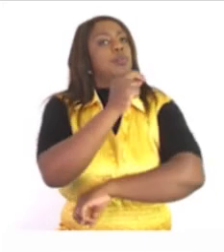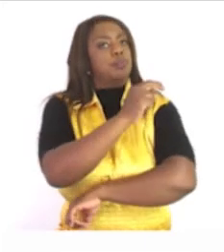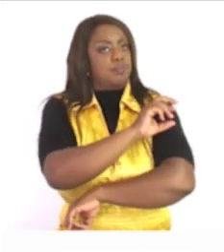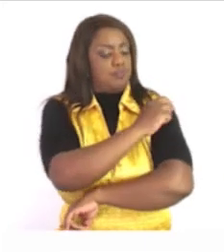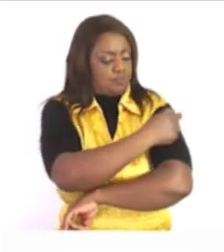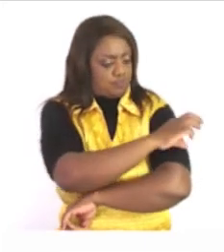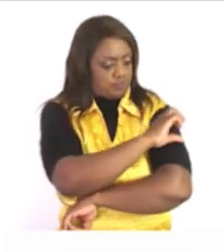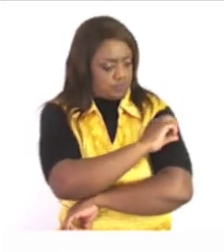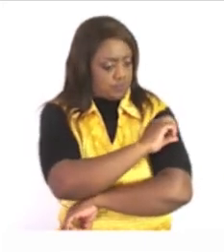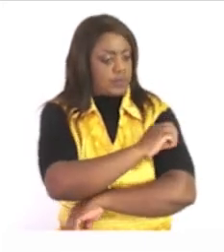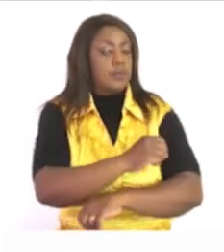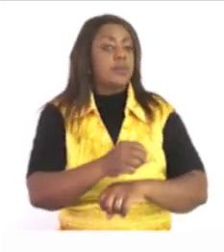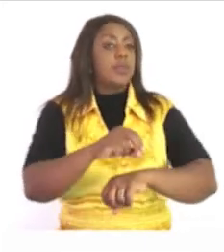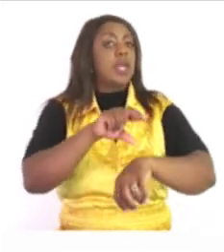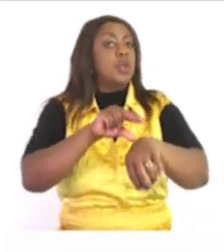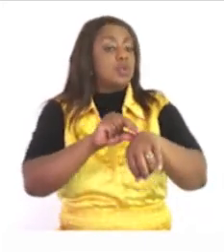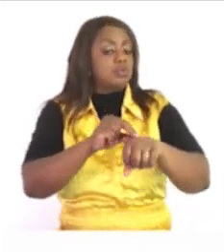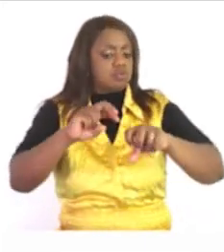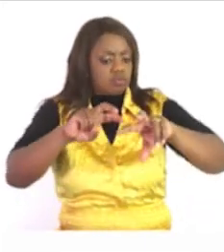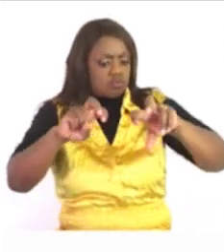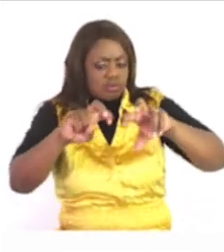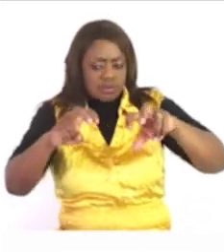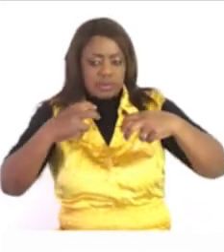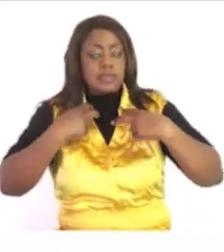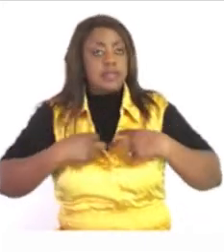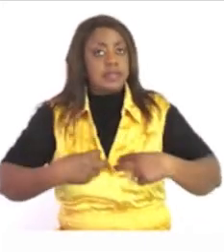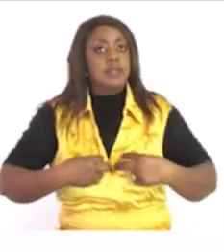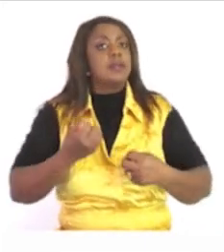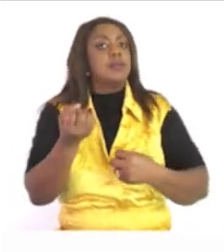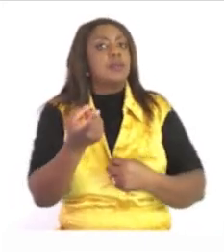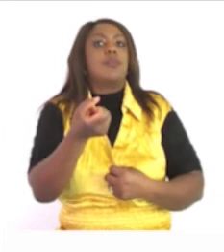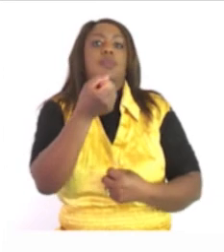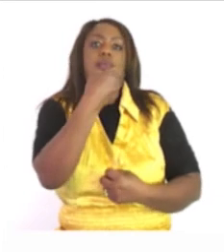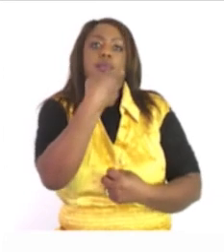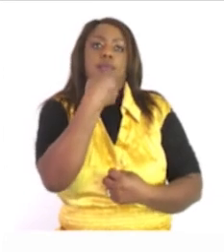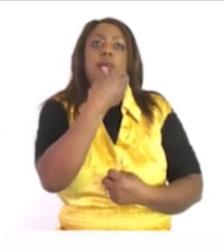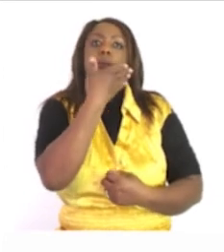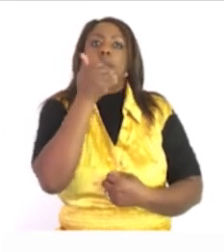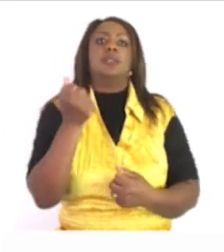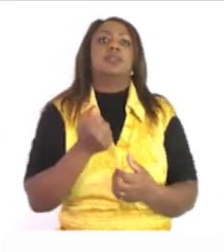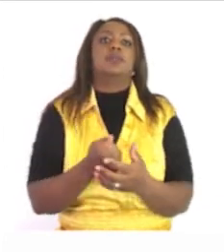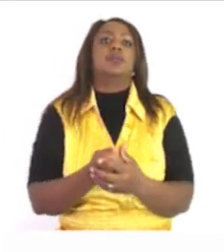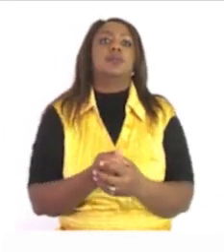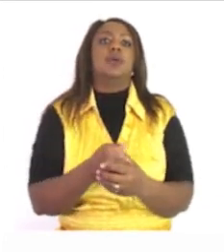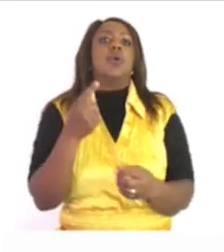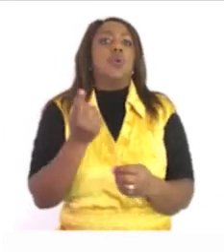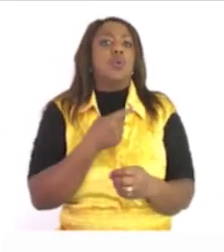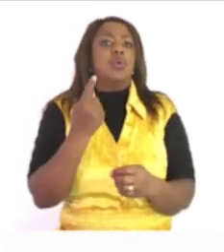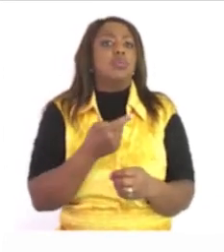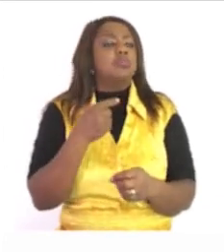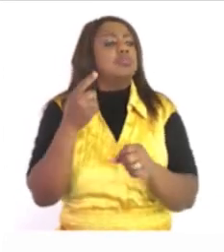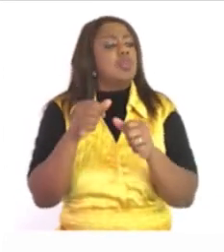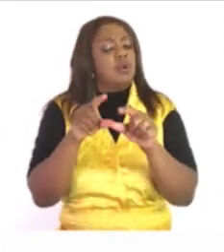to continuously be at the hospital, and that is the only way that you can recover from tuberculosis. Take all your medicine